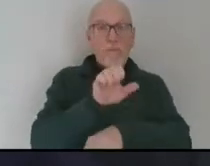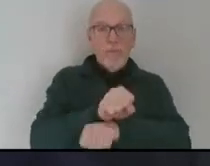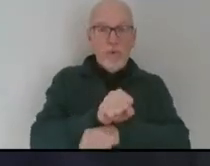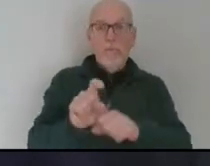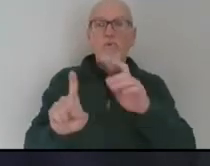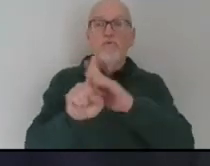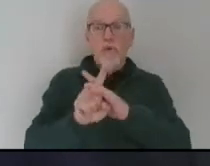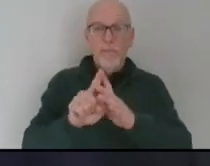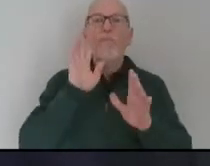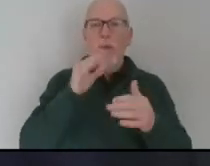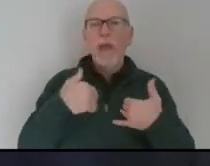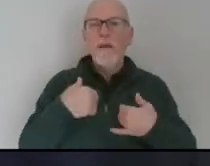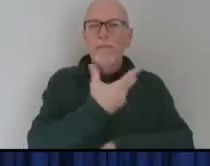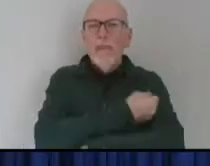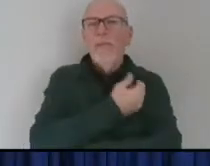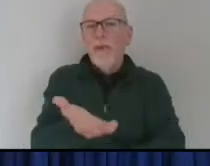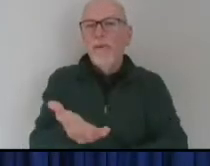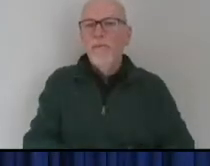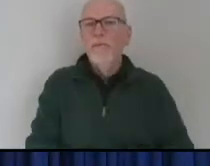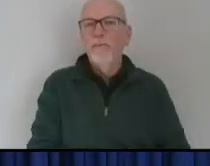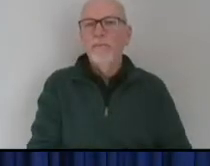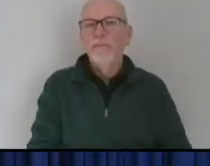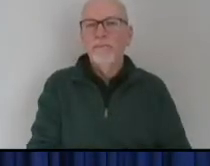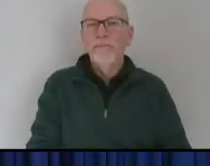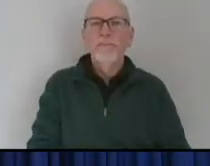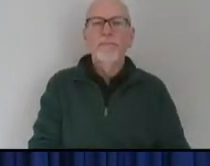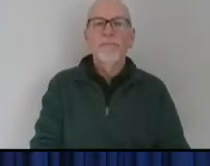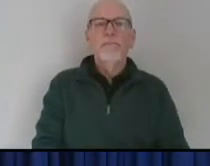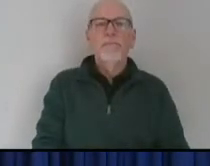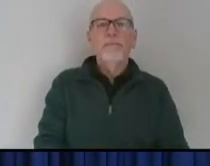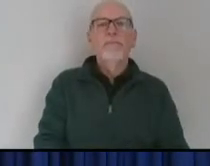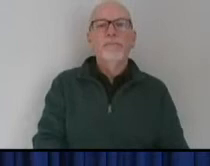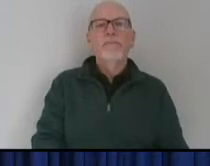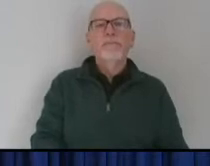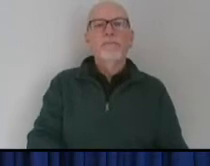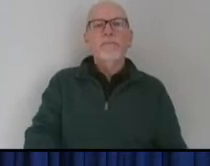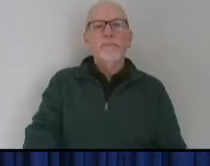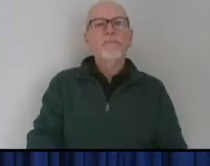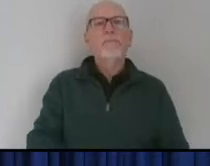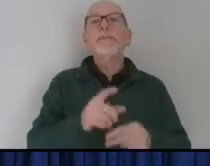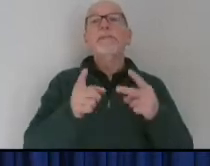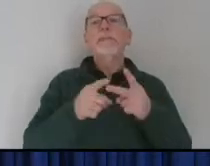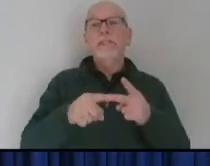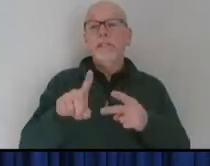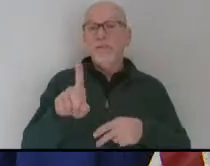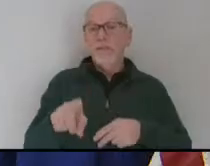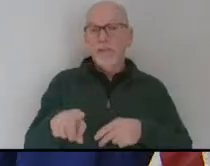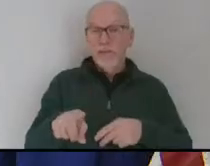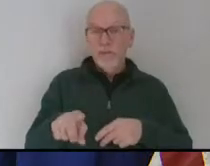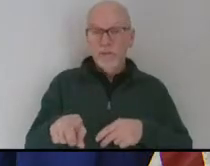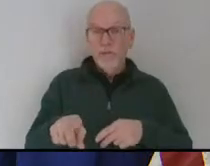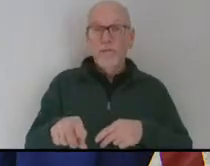that they're going to get a vaccine in their arm. Yeah, and as to your second question, Lindsay,